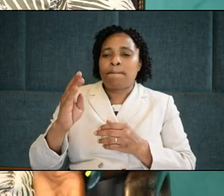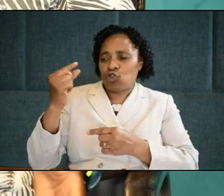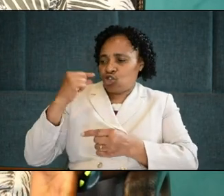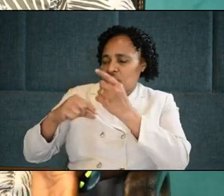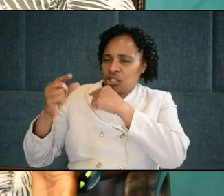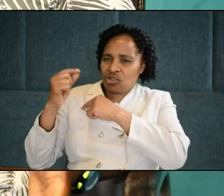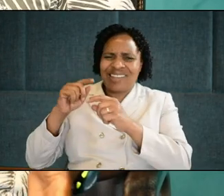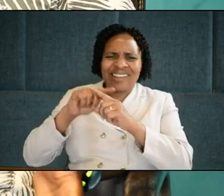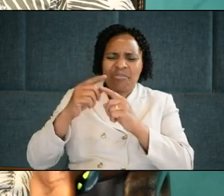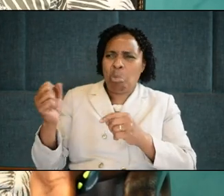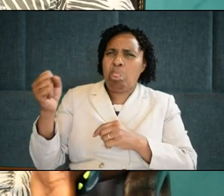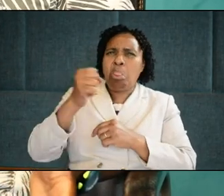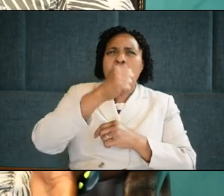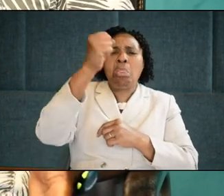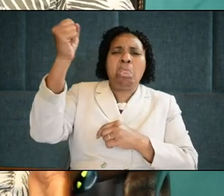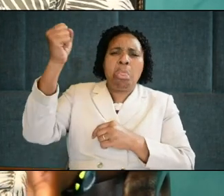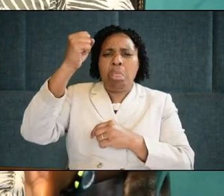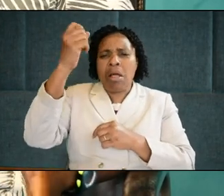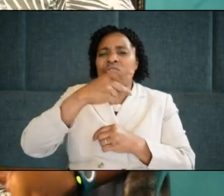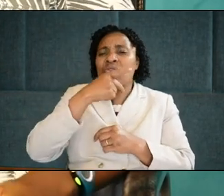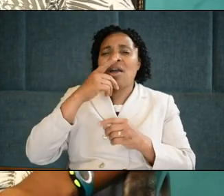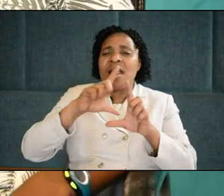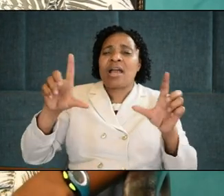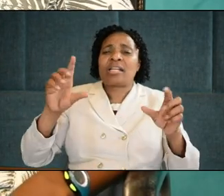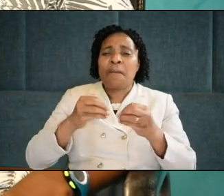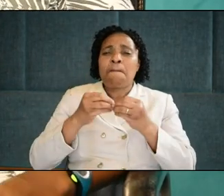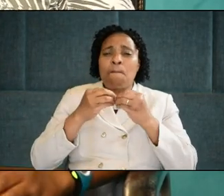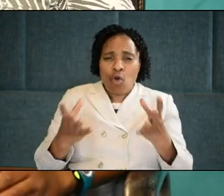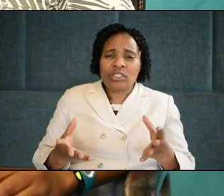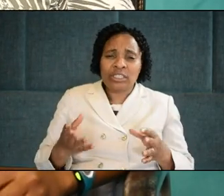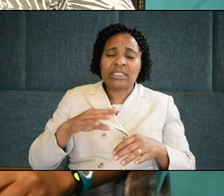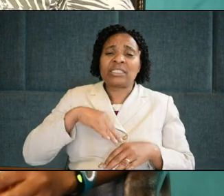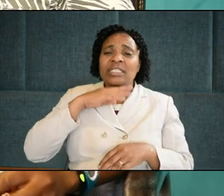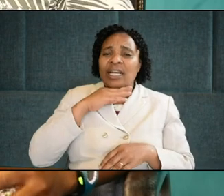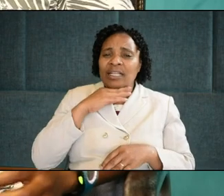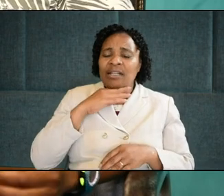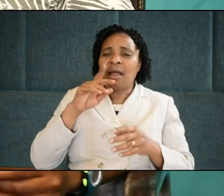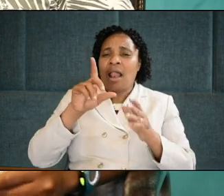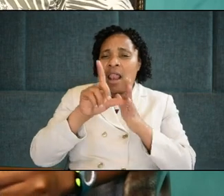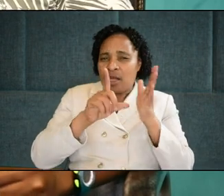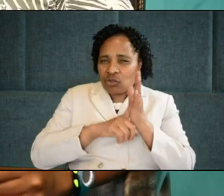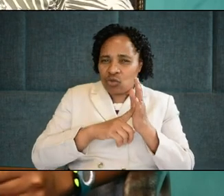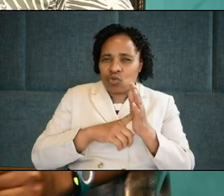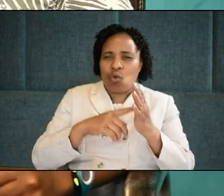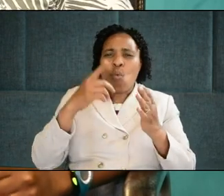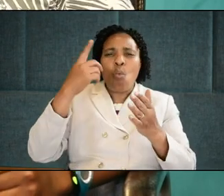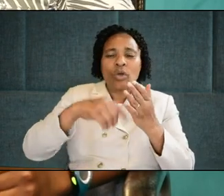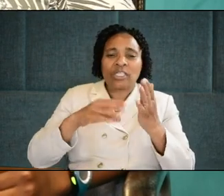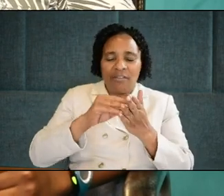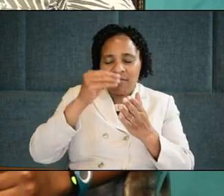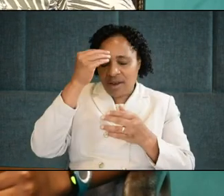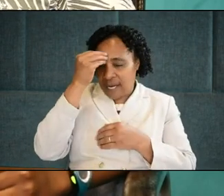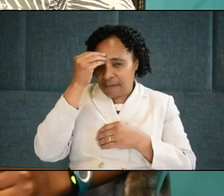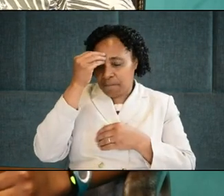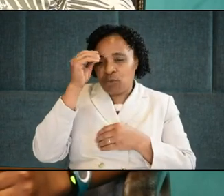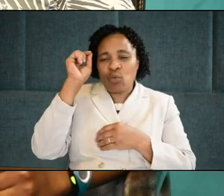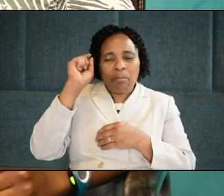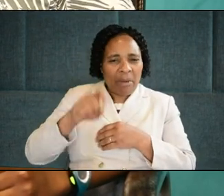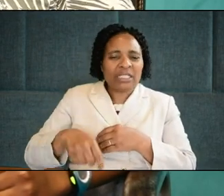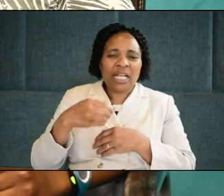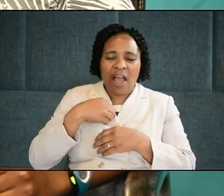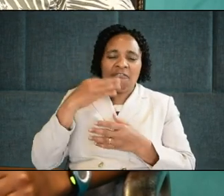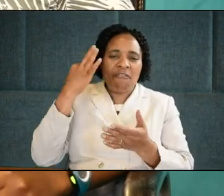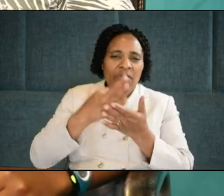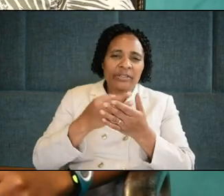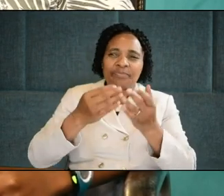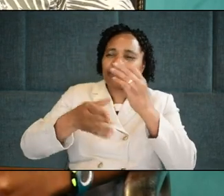up wandering in the wilderness until most of them died. So the lesson here, like what I've learned, is that we should have faith in